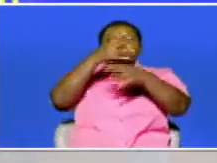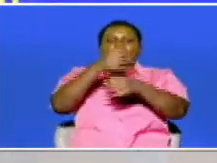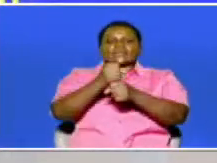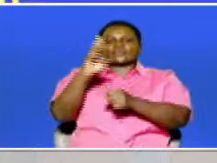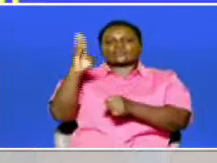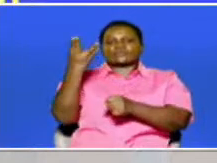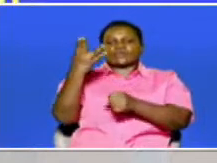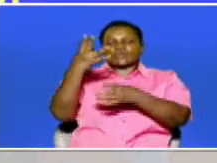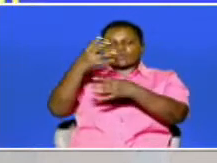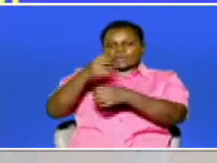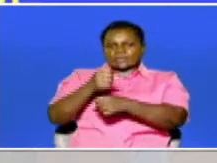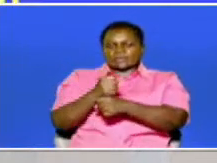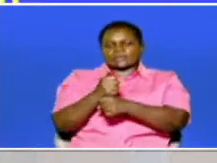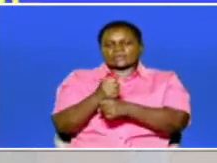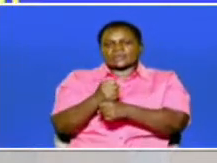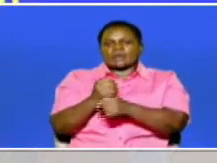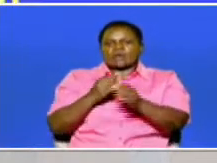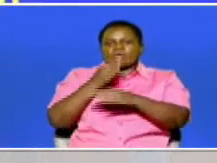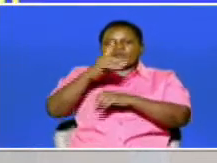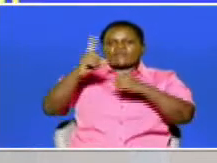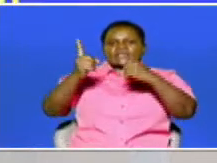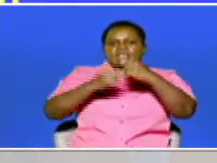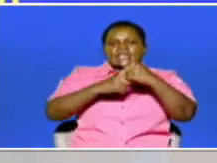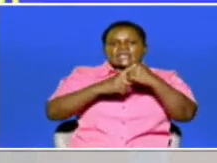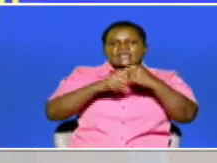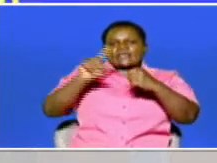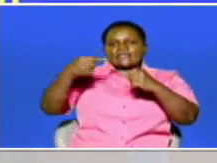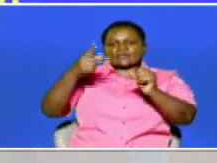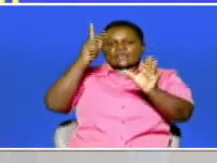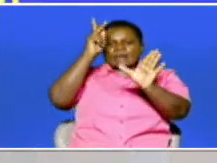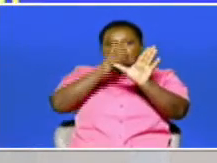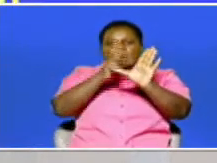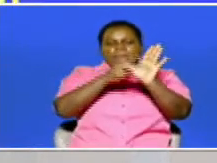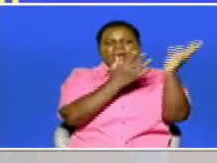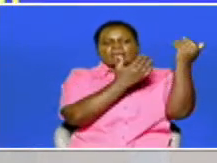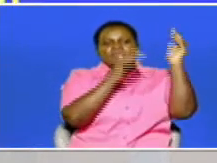Sports Organization Games. Over 6,000 participants are expected in Kisumu County. Over